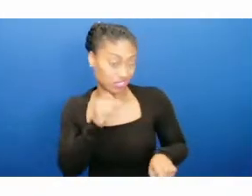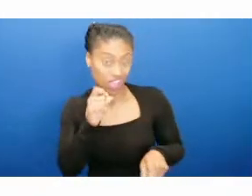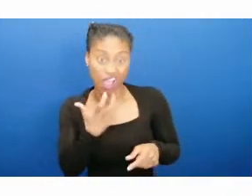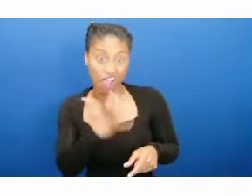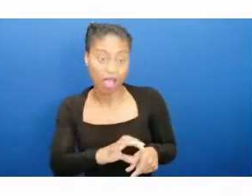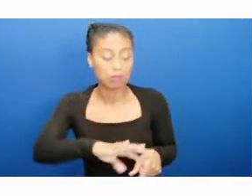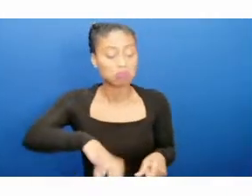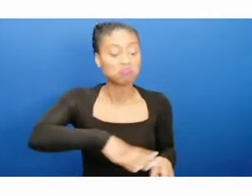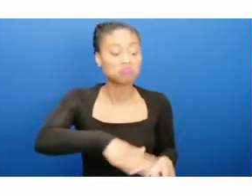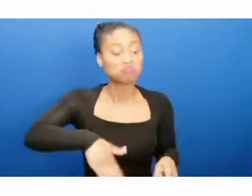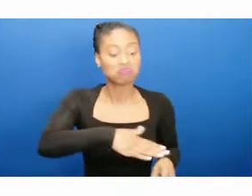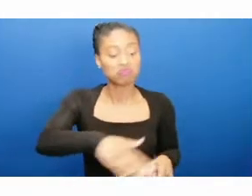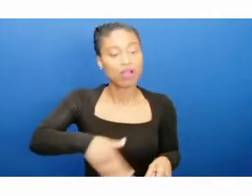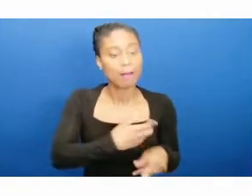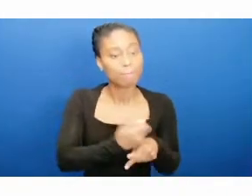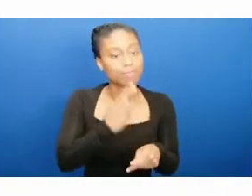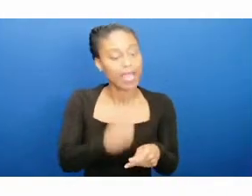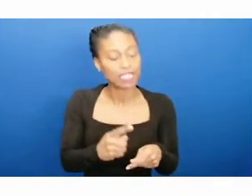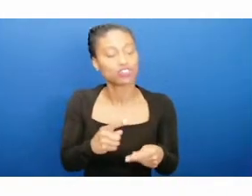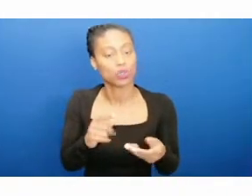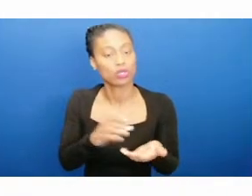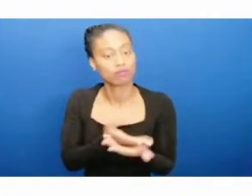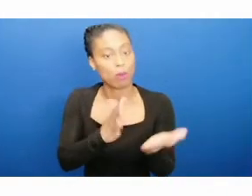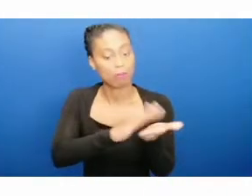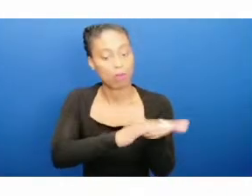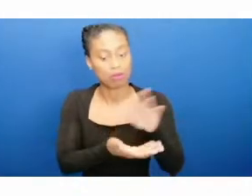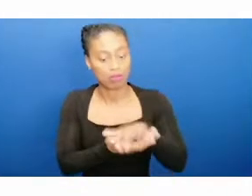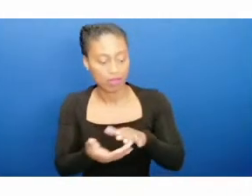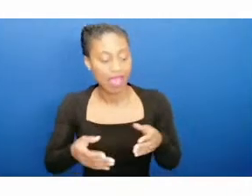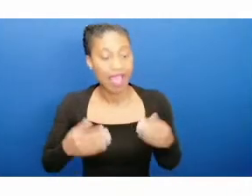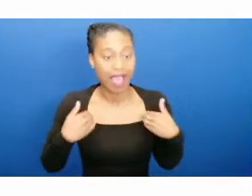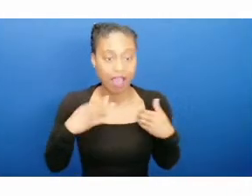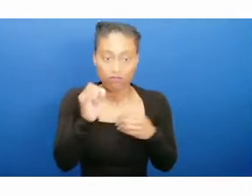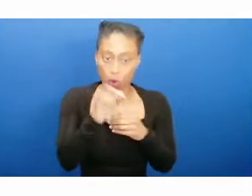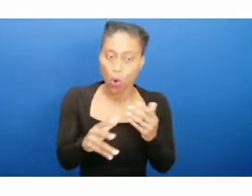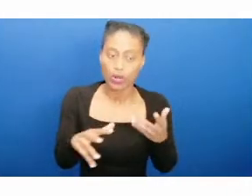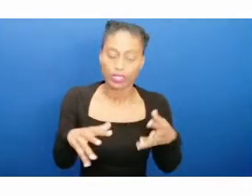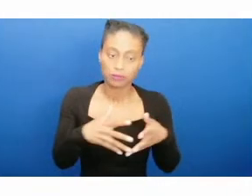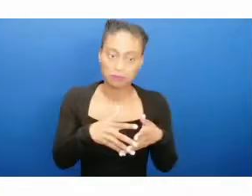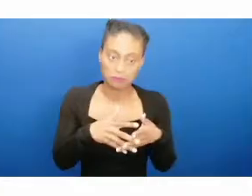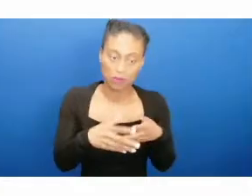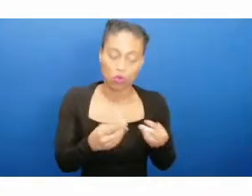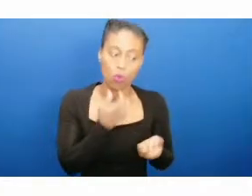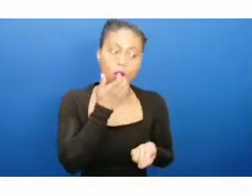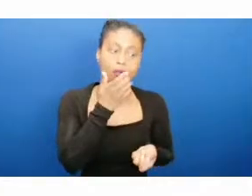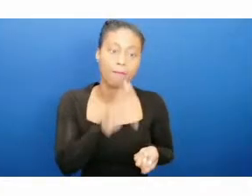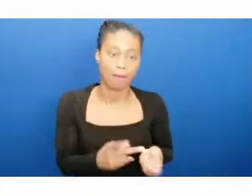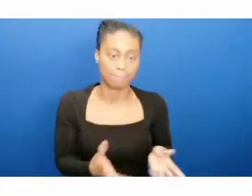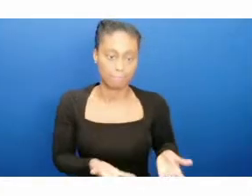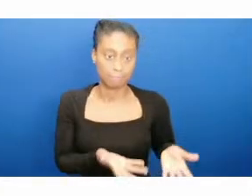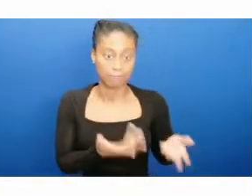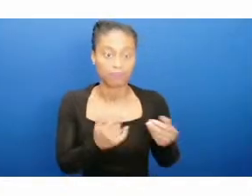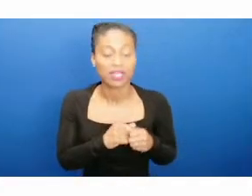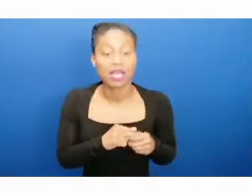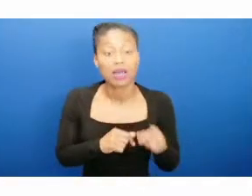and make sure that these tortillas get coated with the oil and just allow them to start to warm up. And the first one I put in is already starting